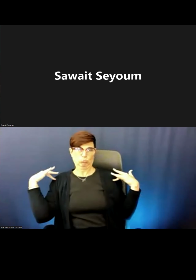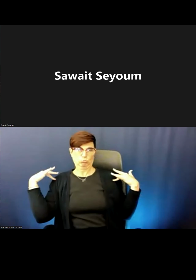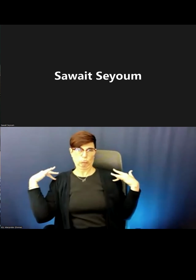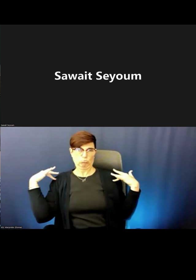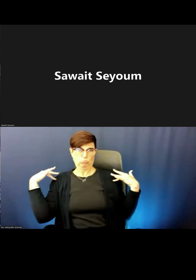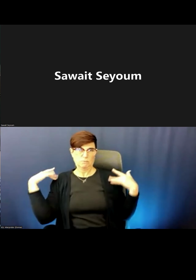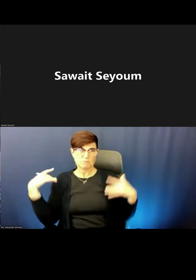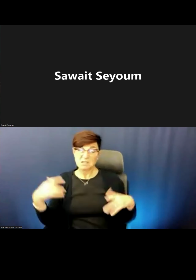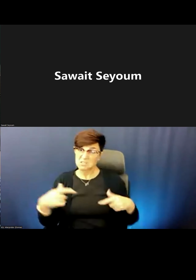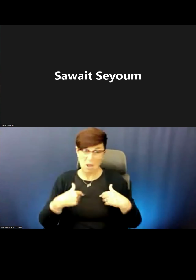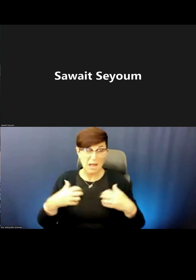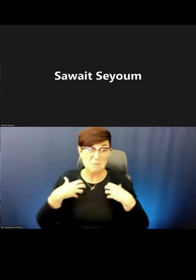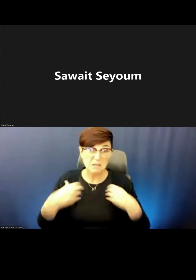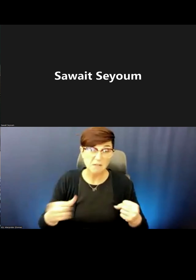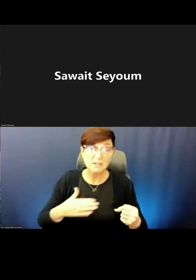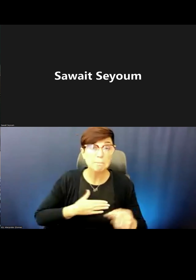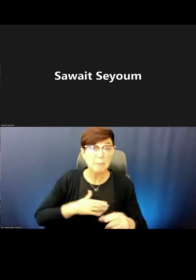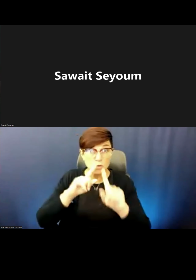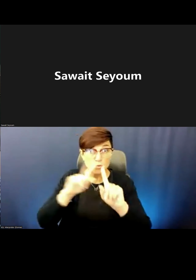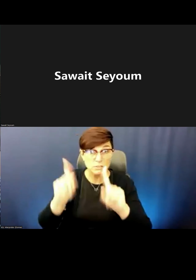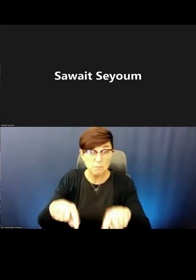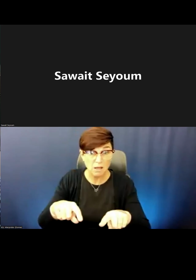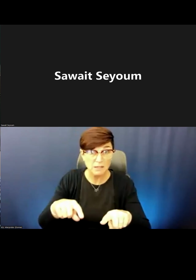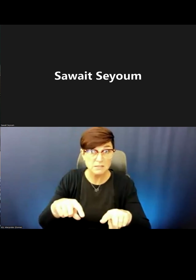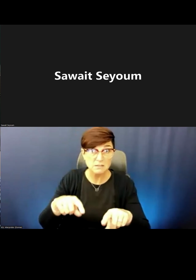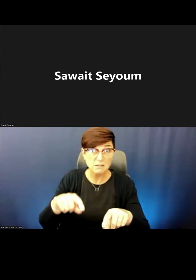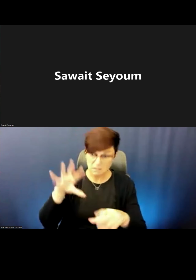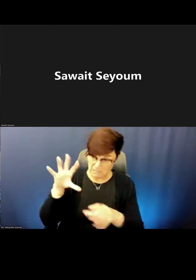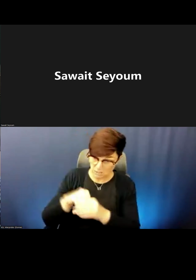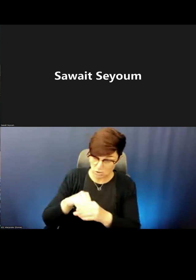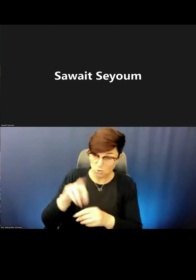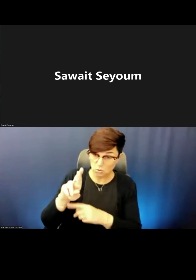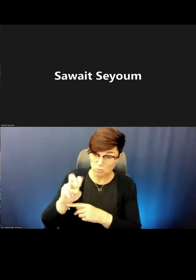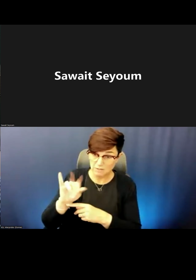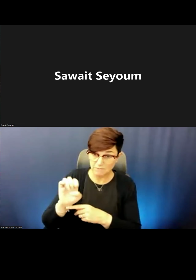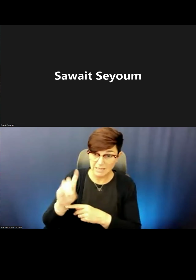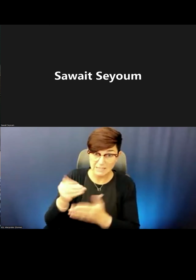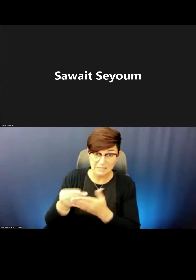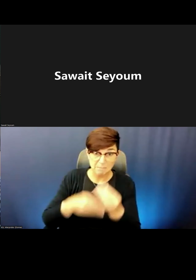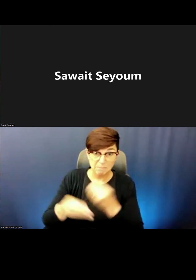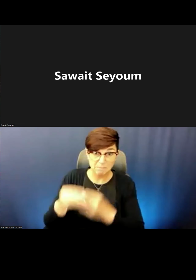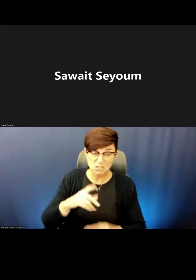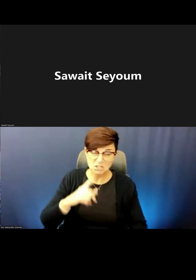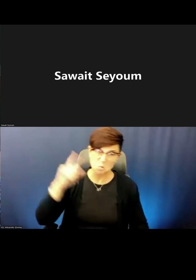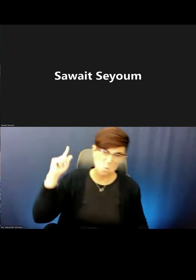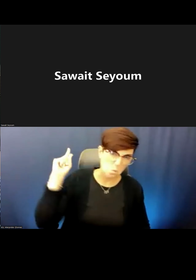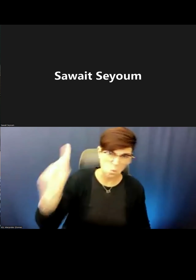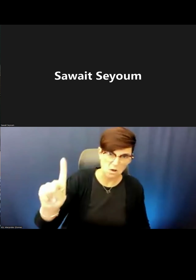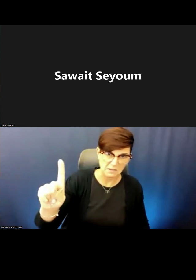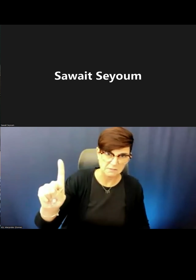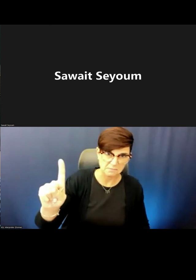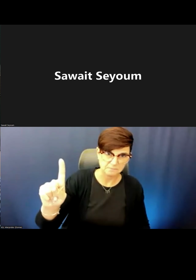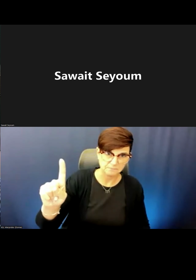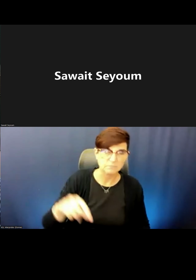a 1 for aging and disability. Thanks, Yasmin. And Dwayne, what about you? What's your